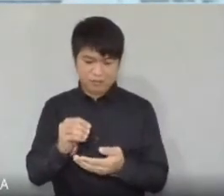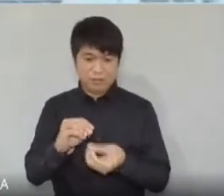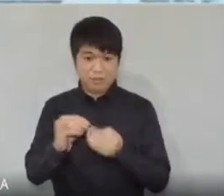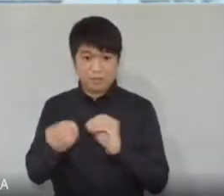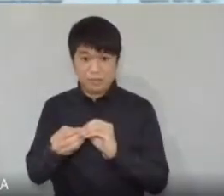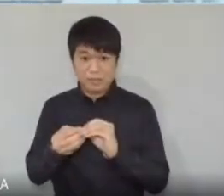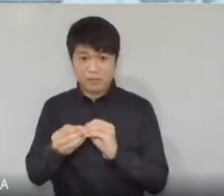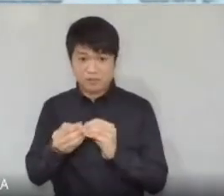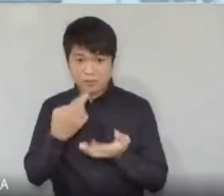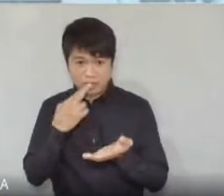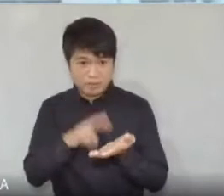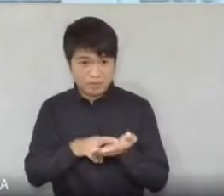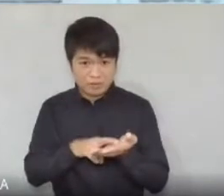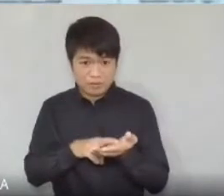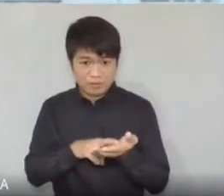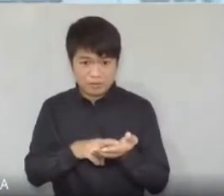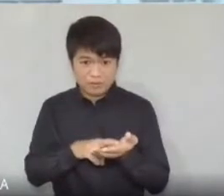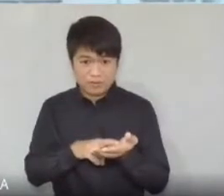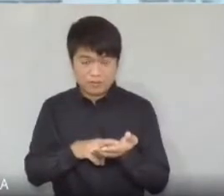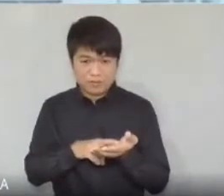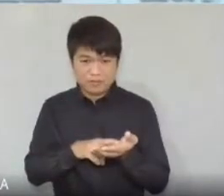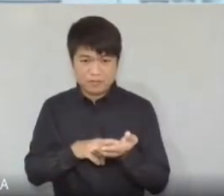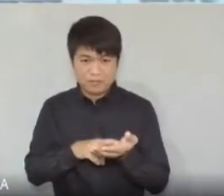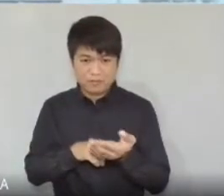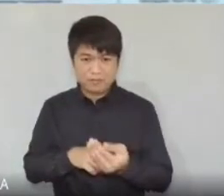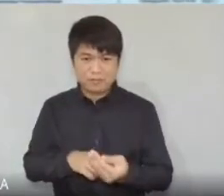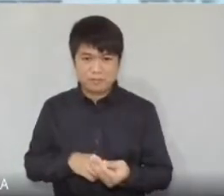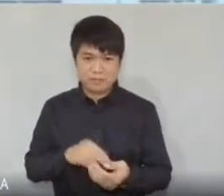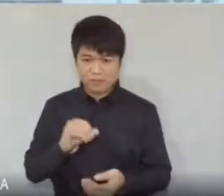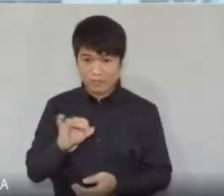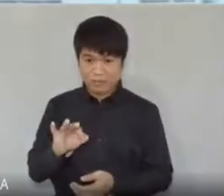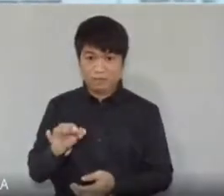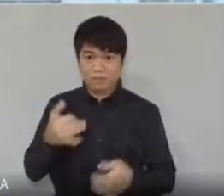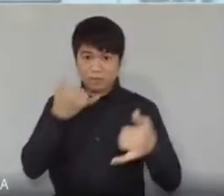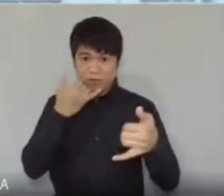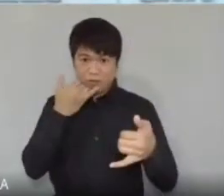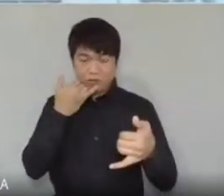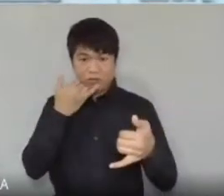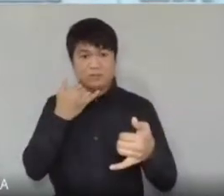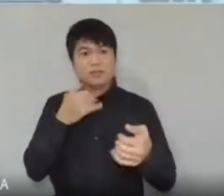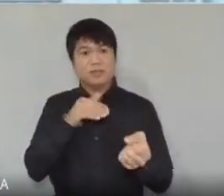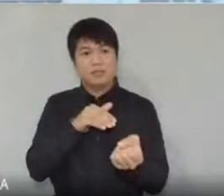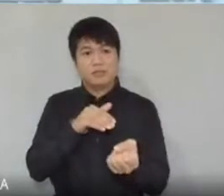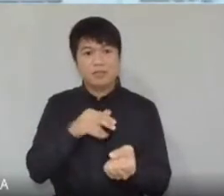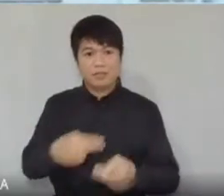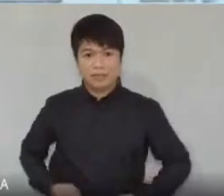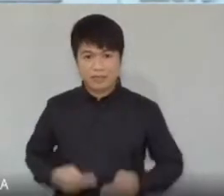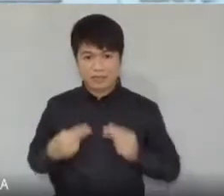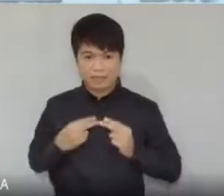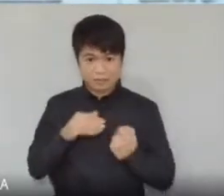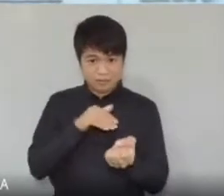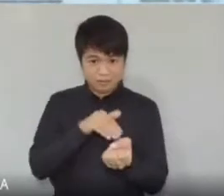receive it. Consultation and assessment is done right out. The medicine or the